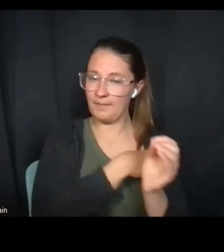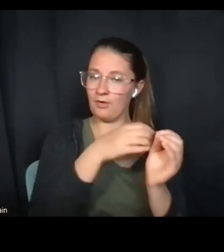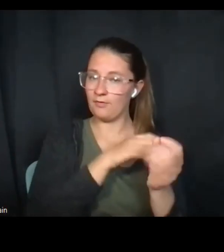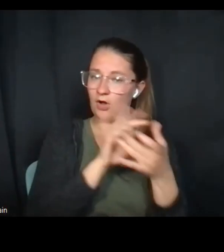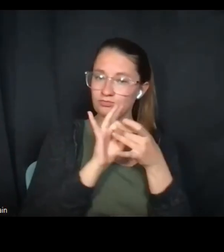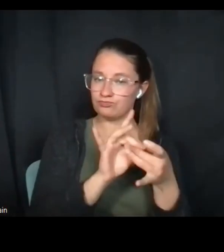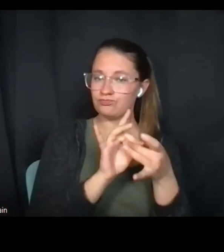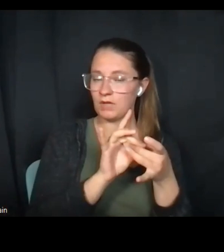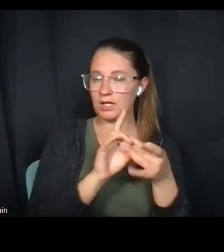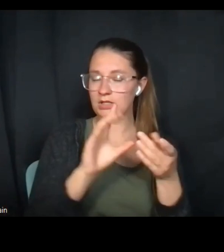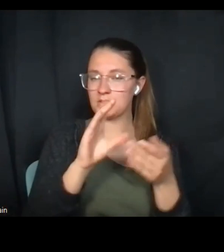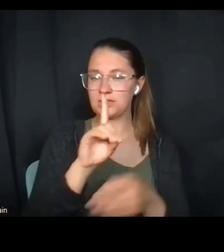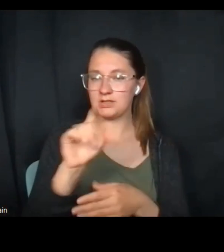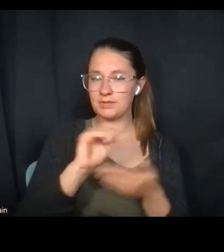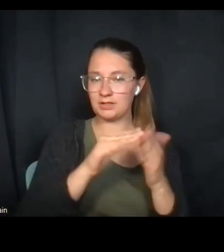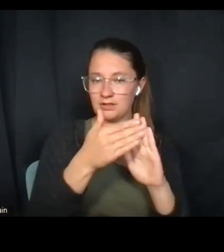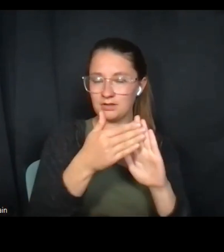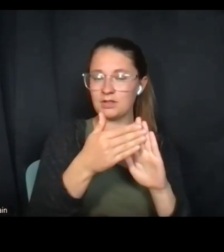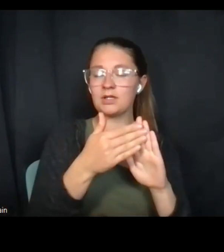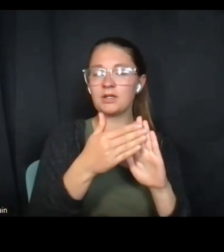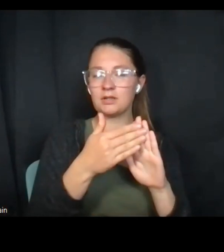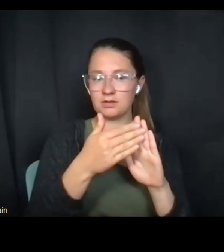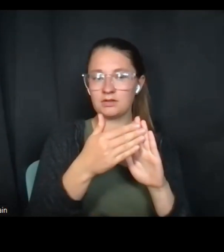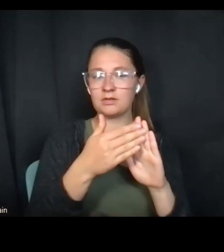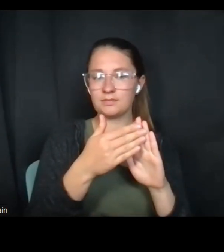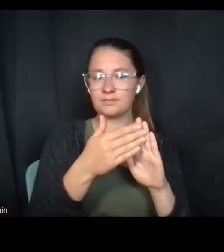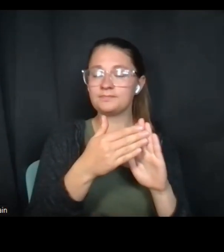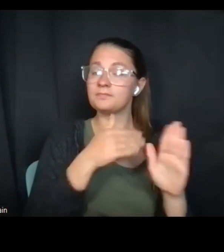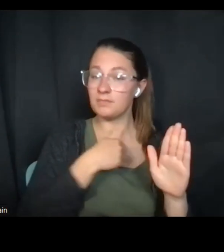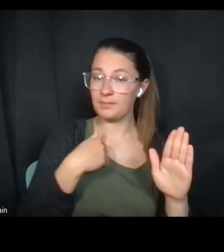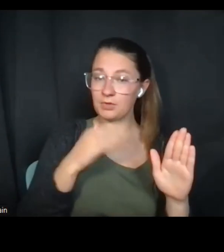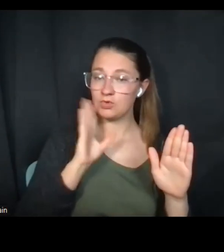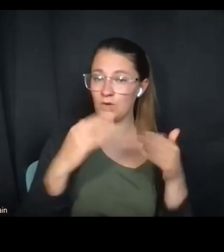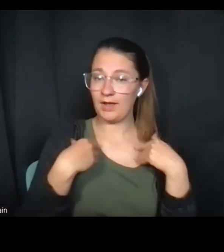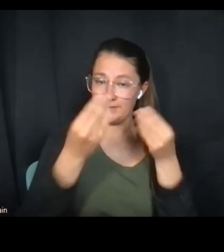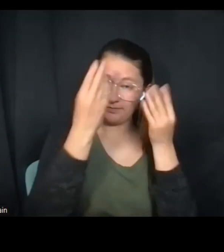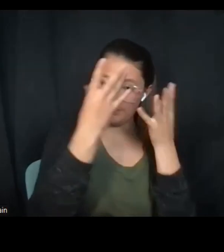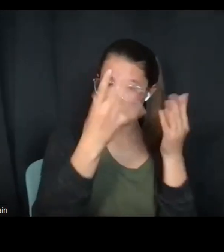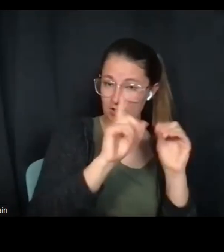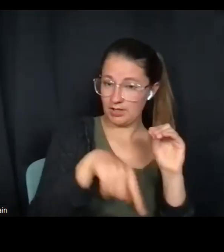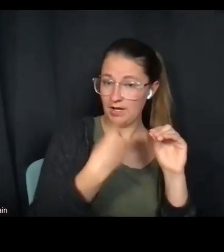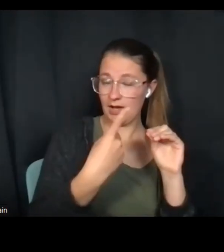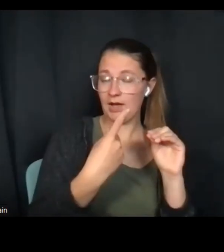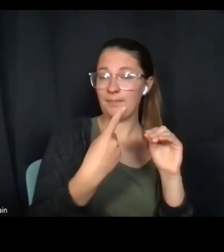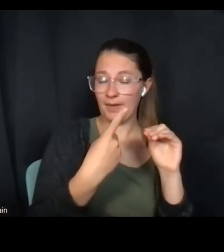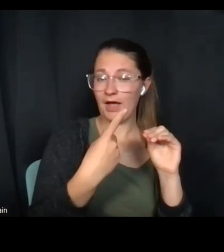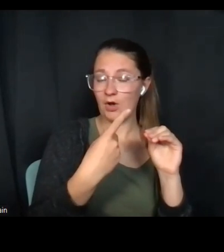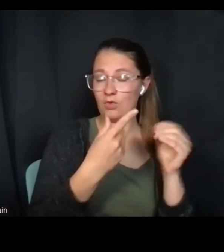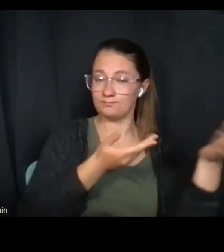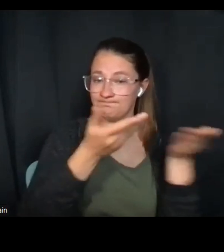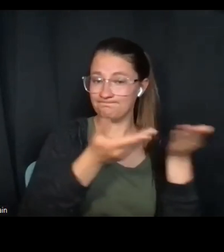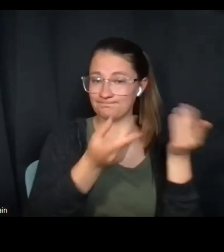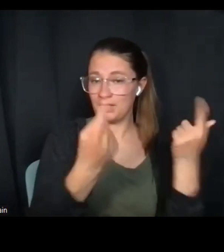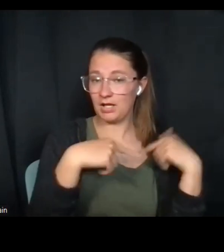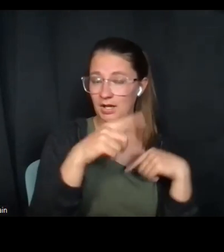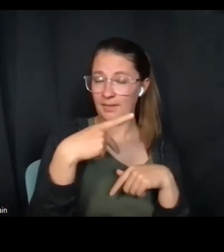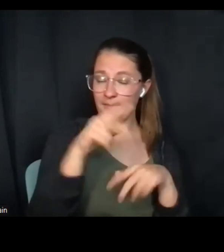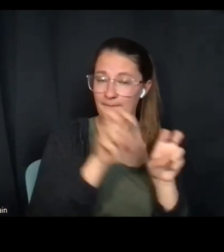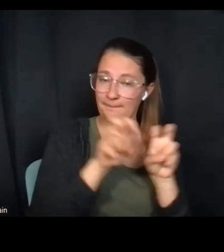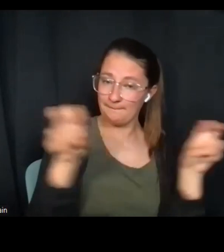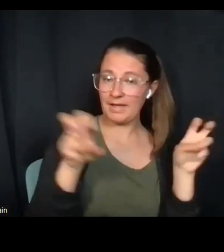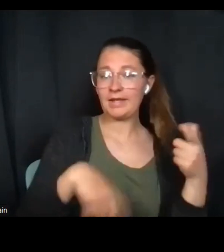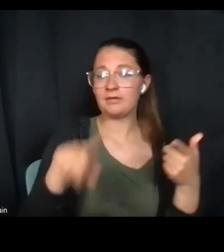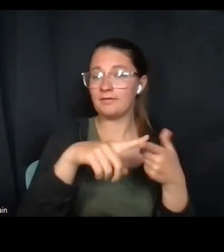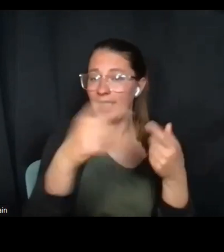disability community. Members receive updates on advocacy efforts, opportunities to take action, and invitations to future panels like this one. So if you want to become